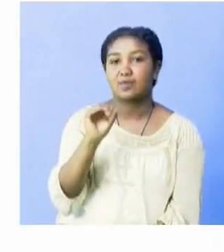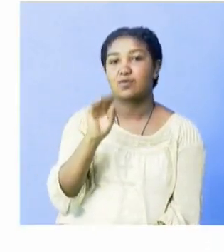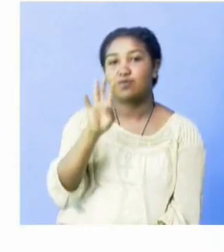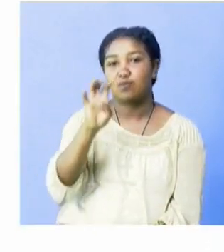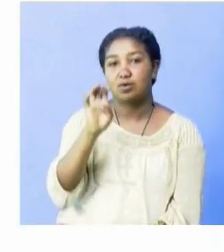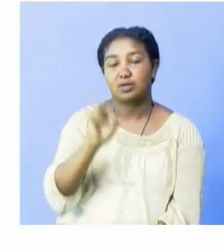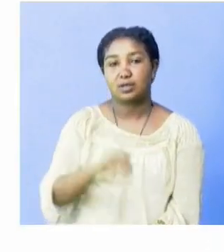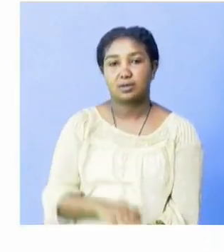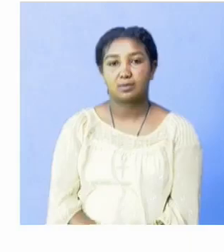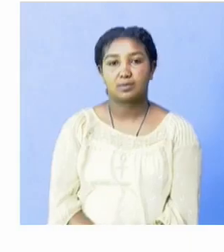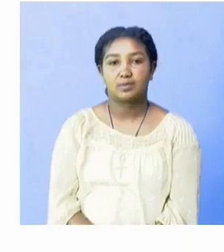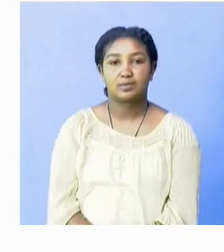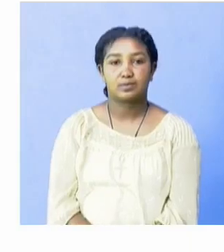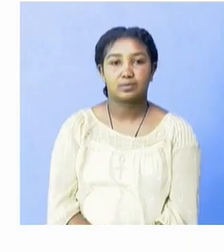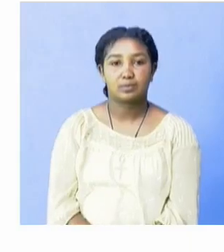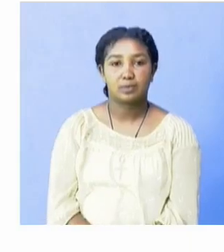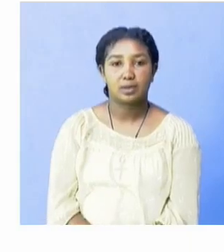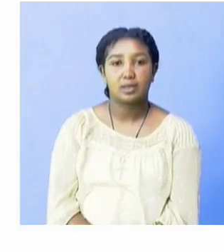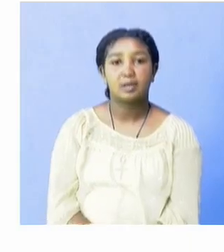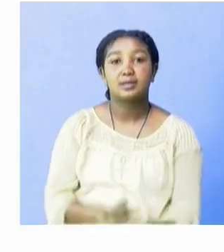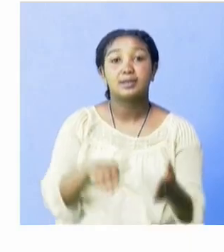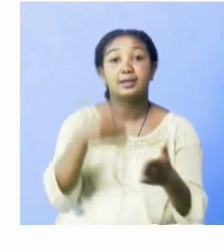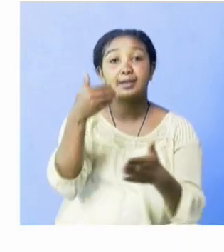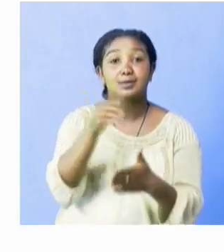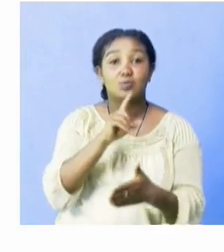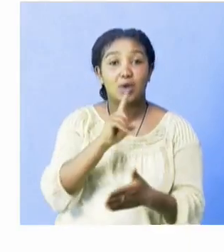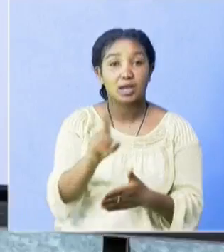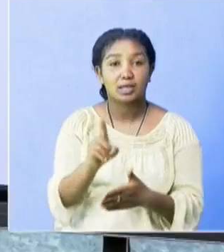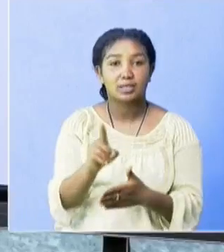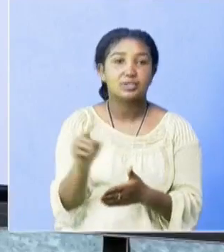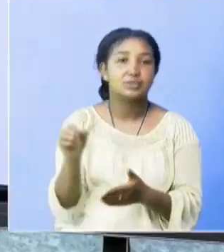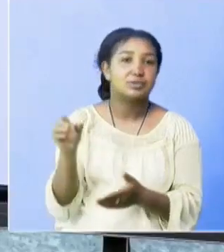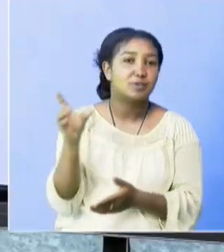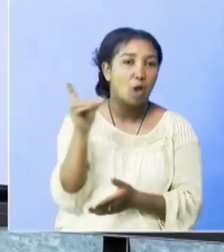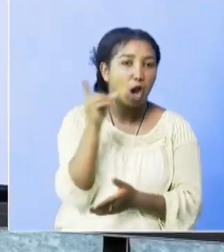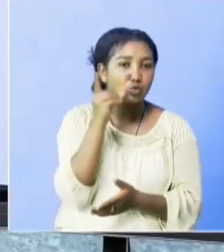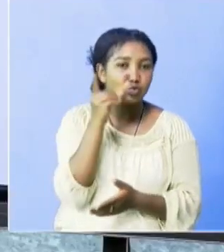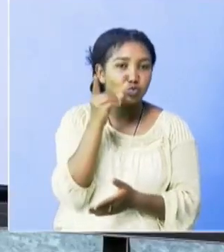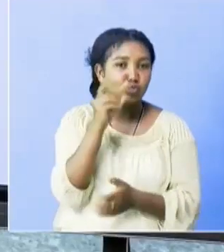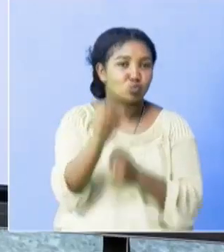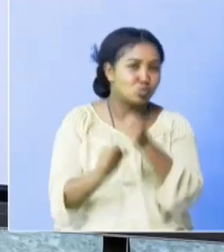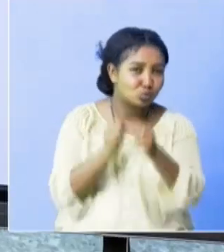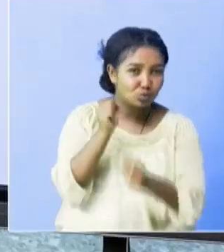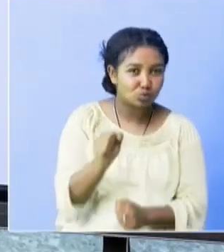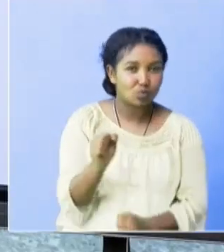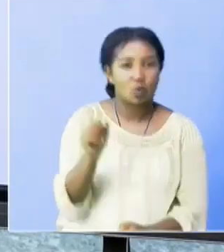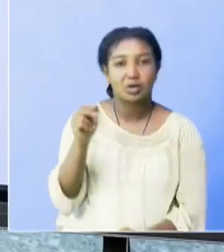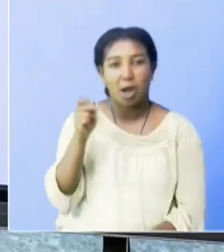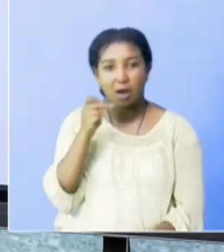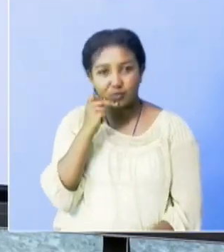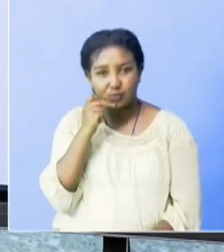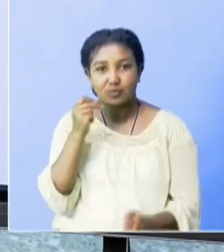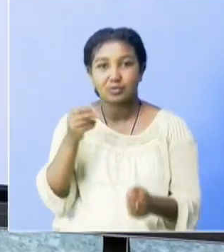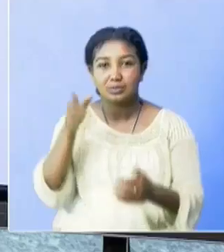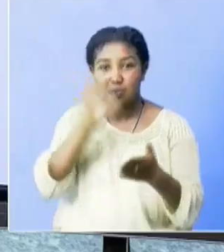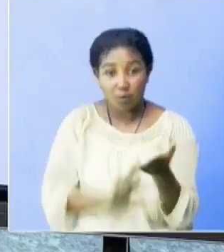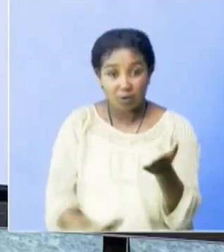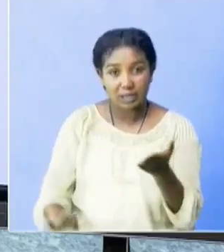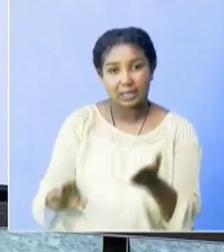1914. The next one is Derartu Tulu. She was born